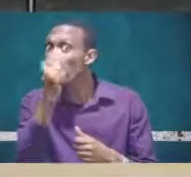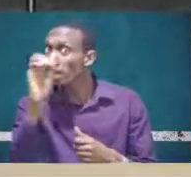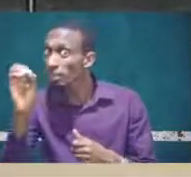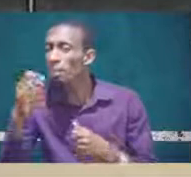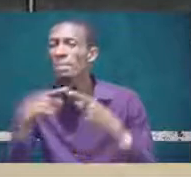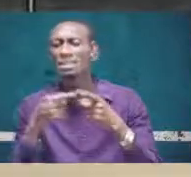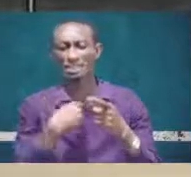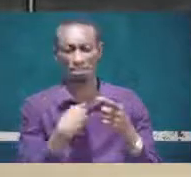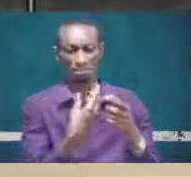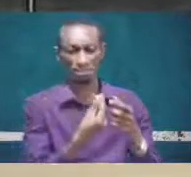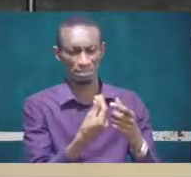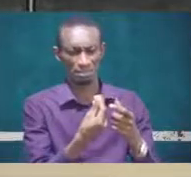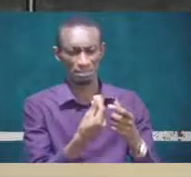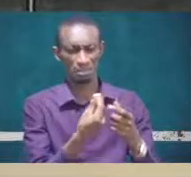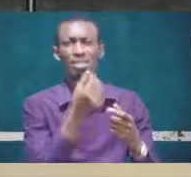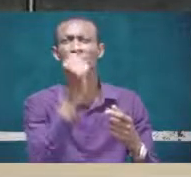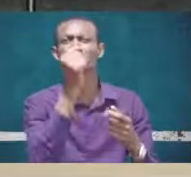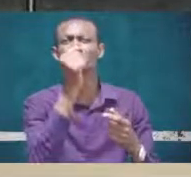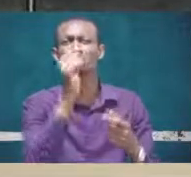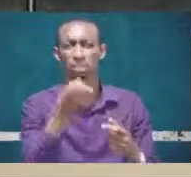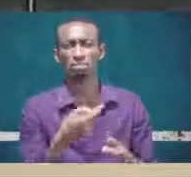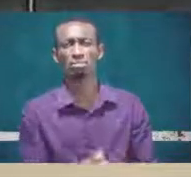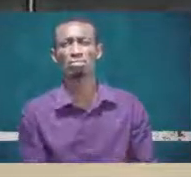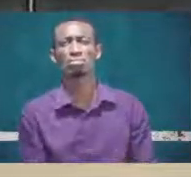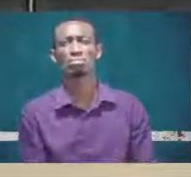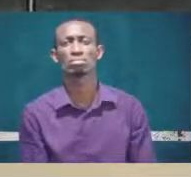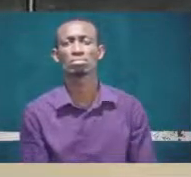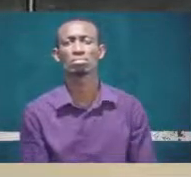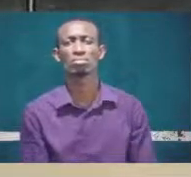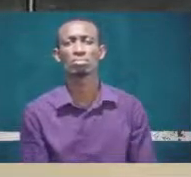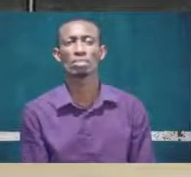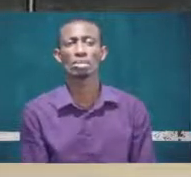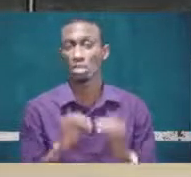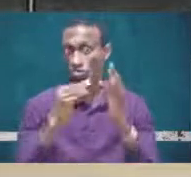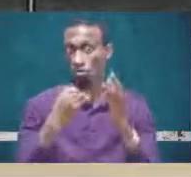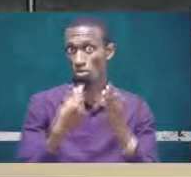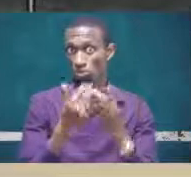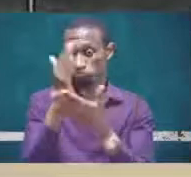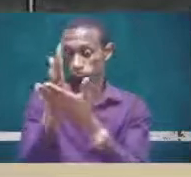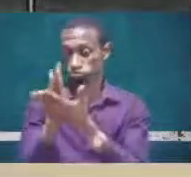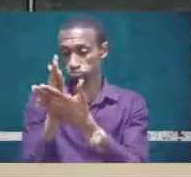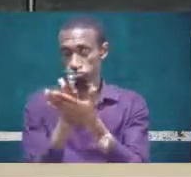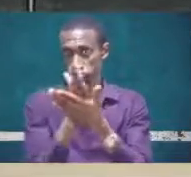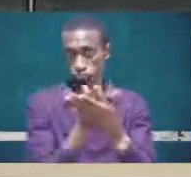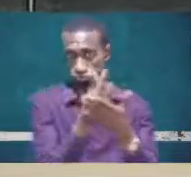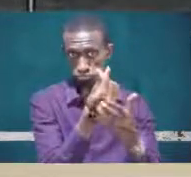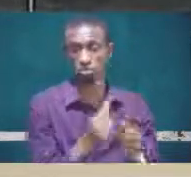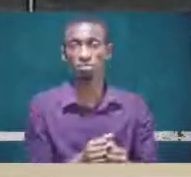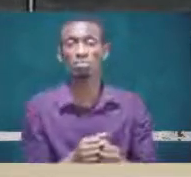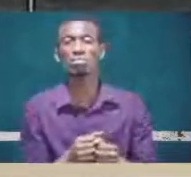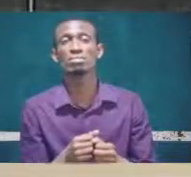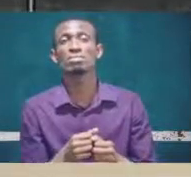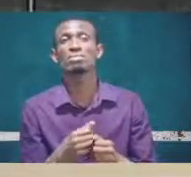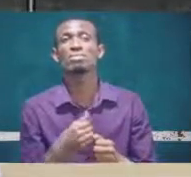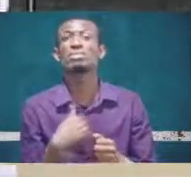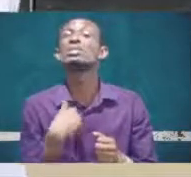of 5,000 francs. If money is divided into smaller denominations, and I have